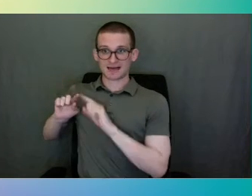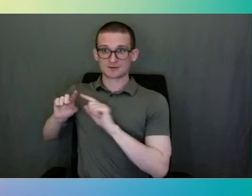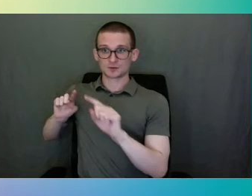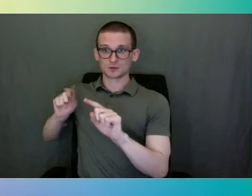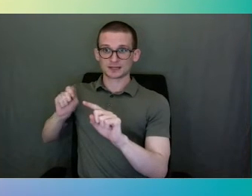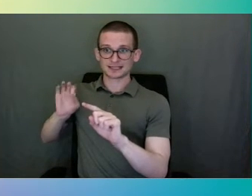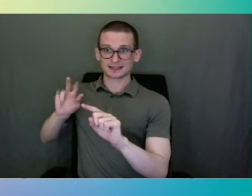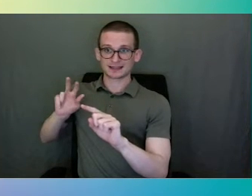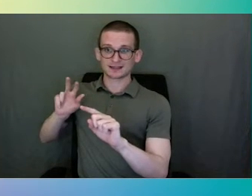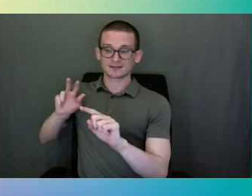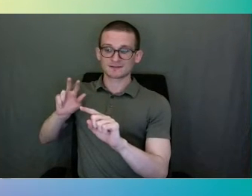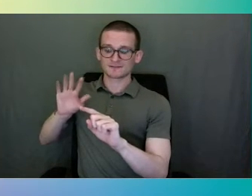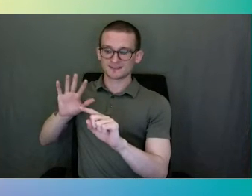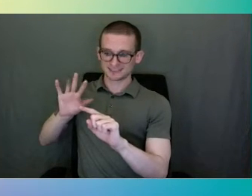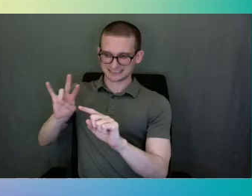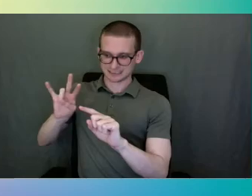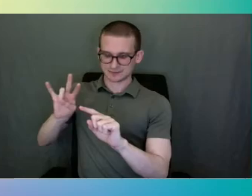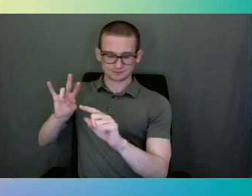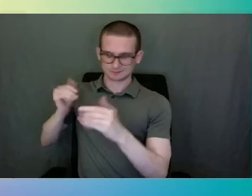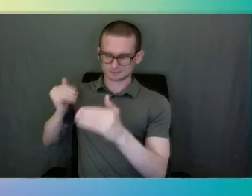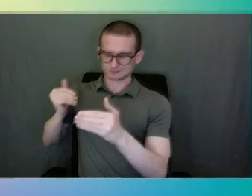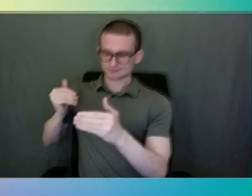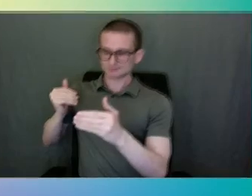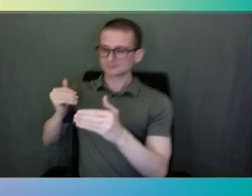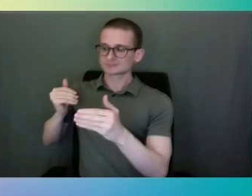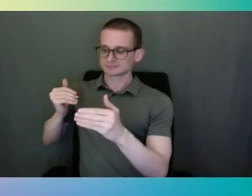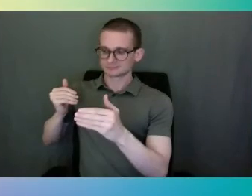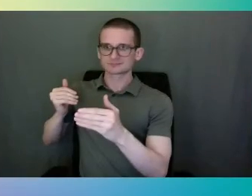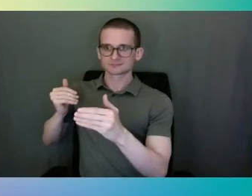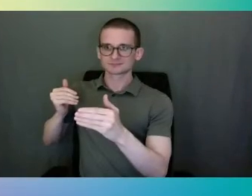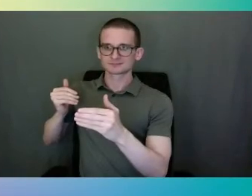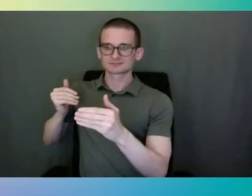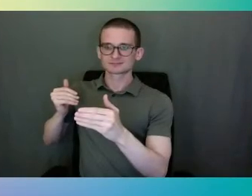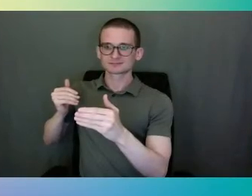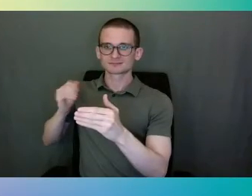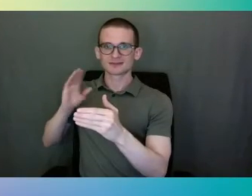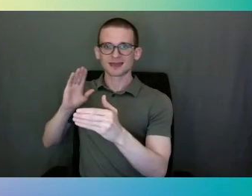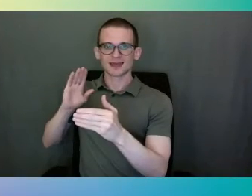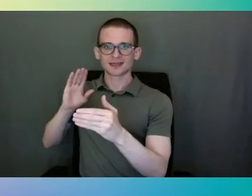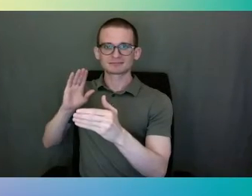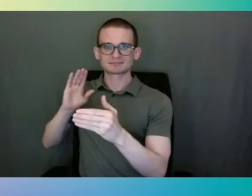going to talk, he's going to catch us up with the theology again.